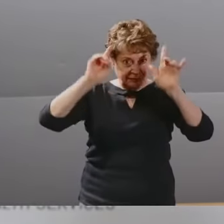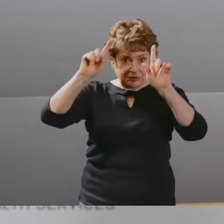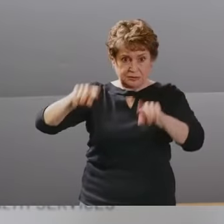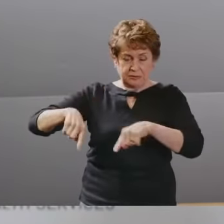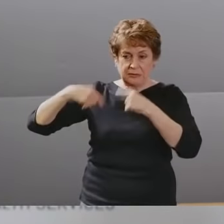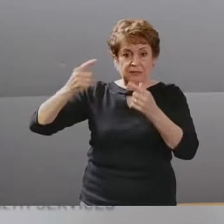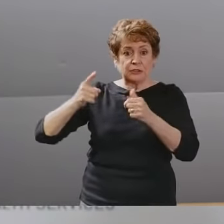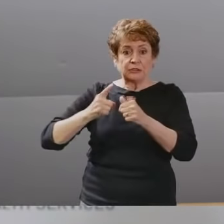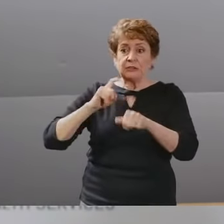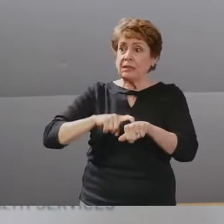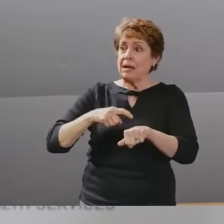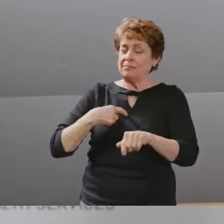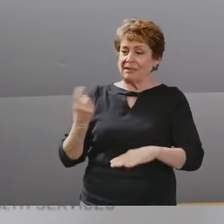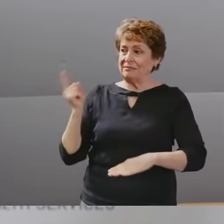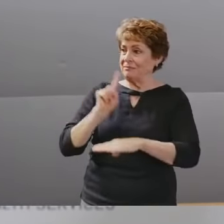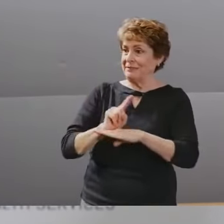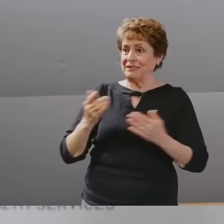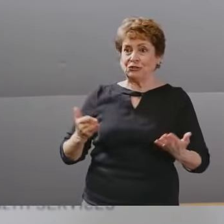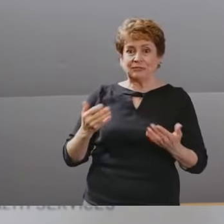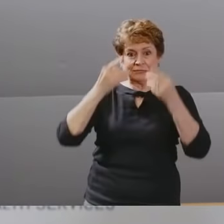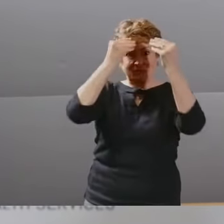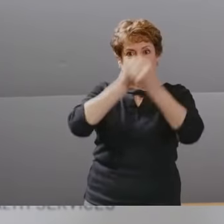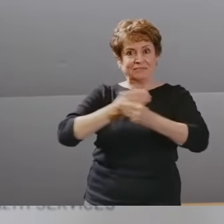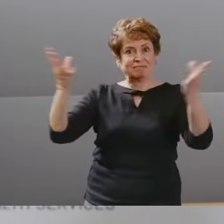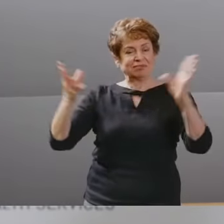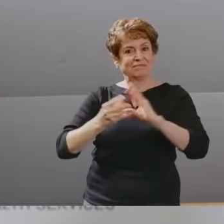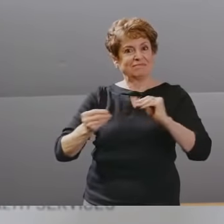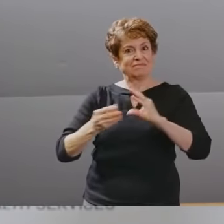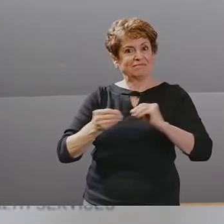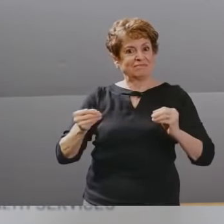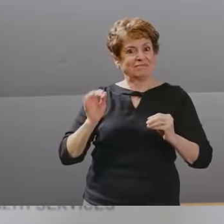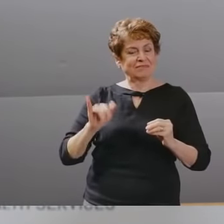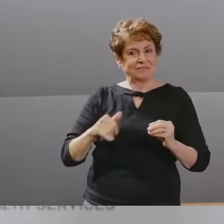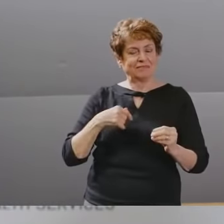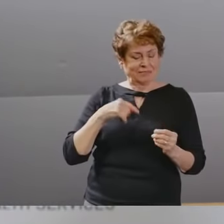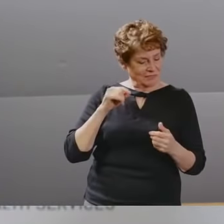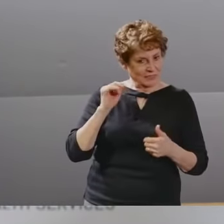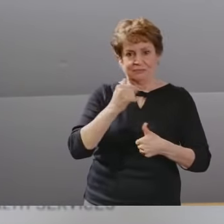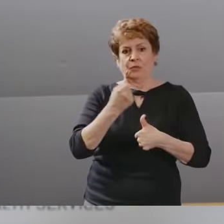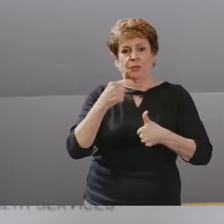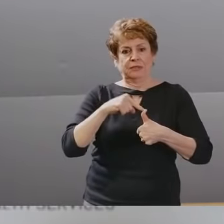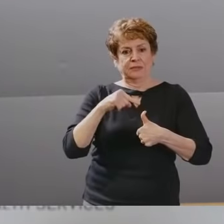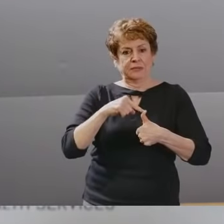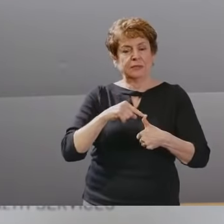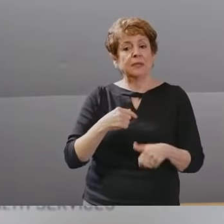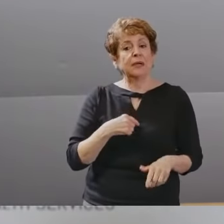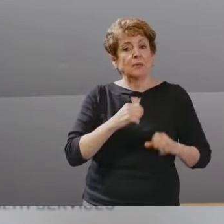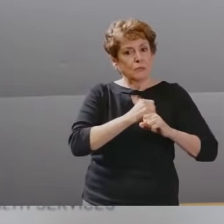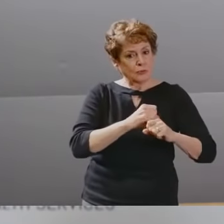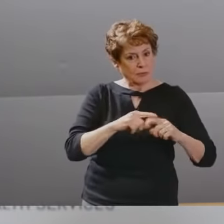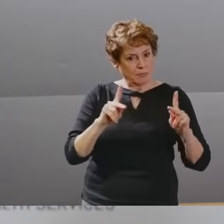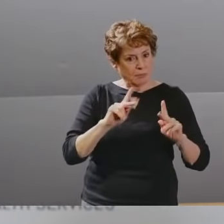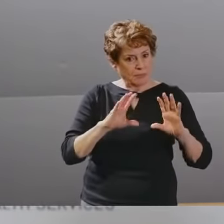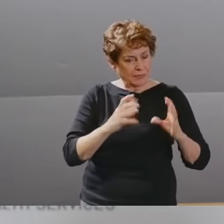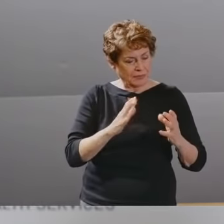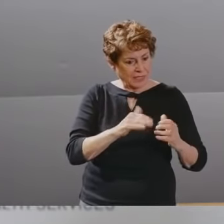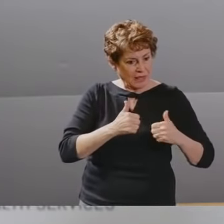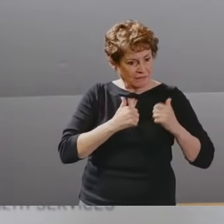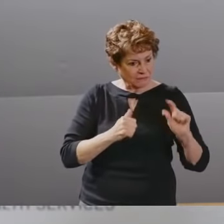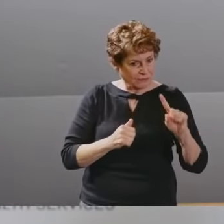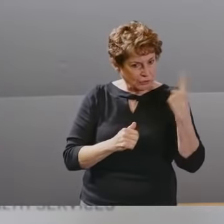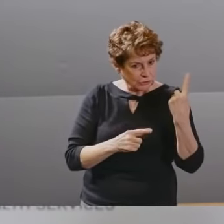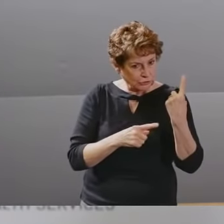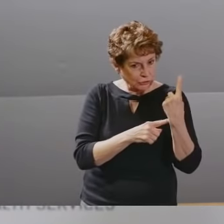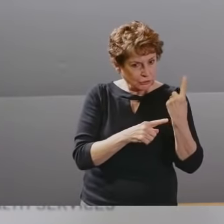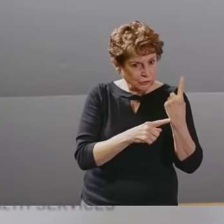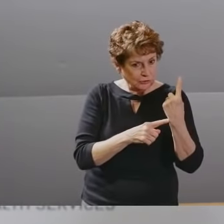in this room. We have tried to do this in a way that protects lives and prioritizes them over anything else,